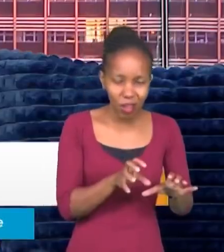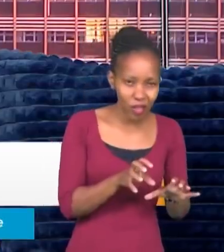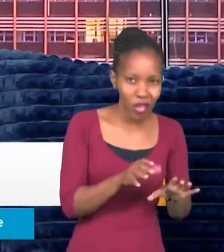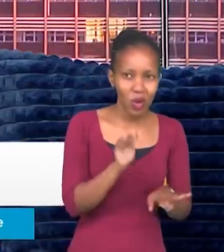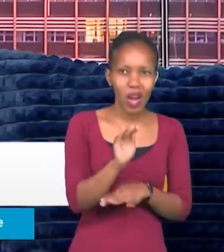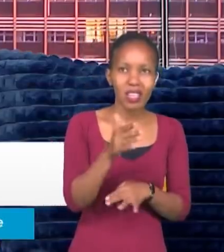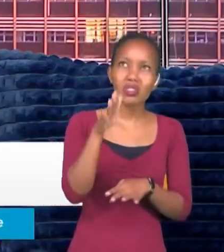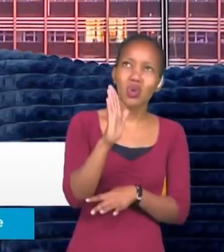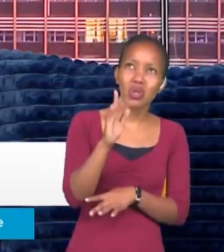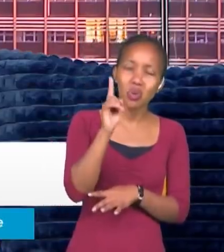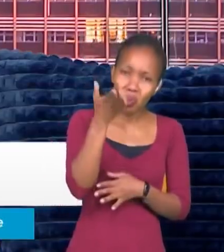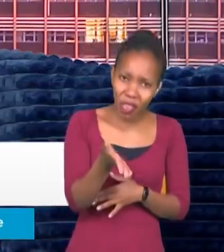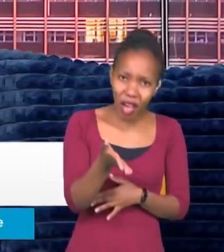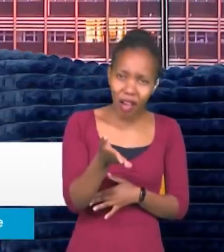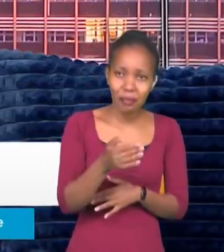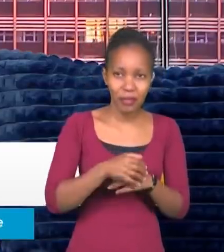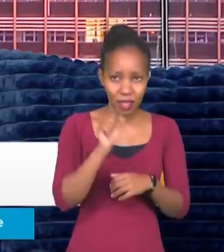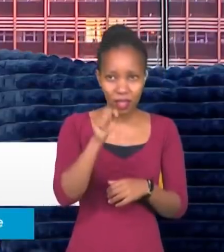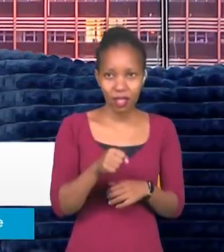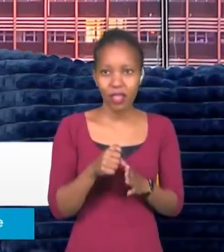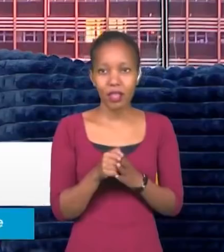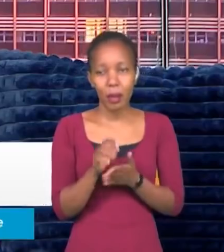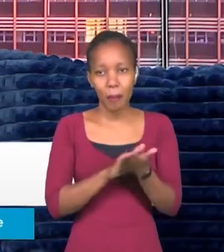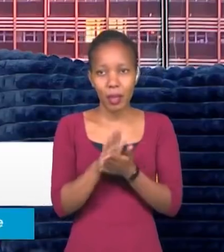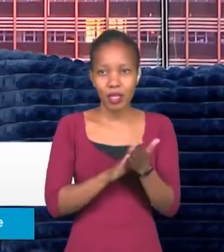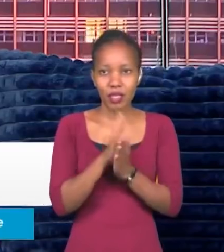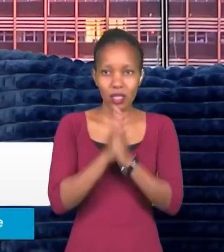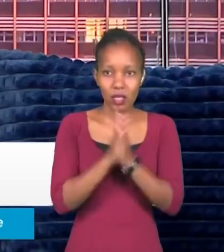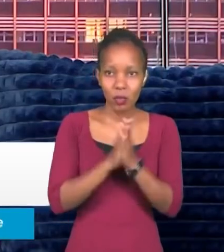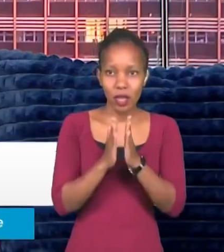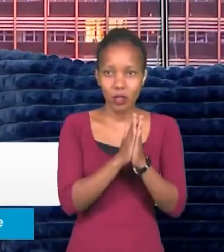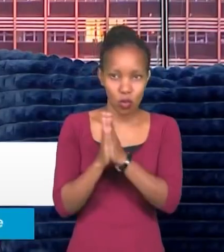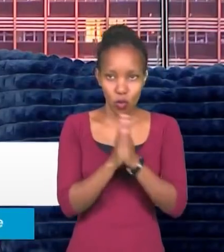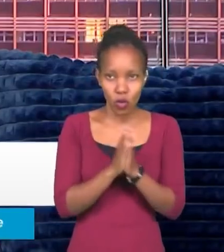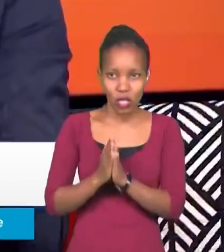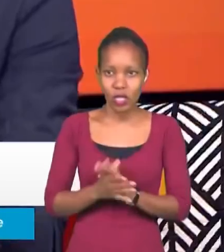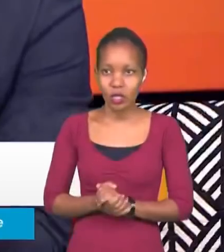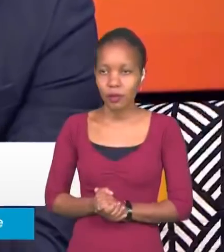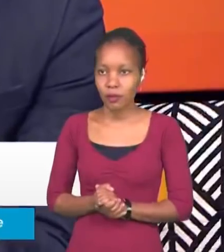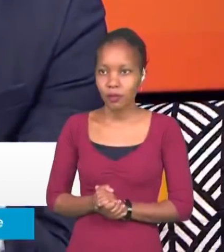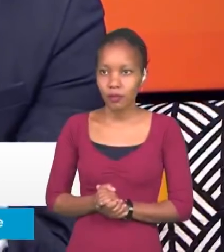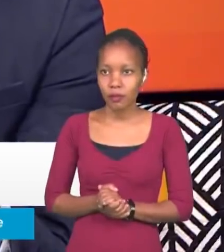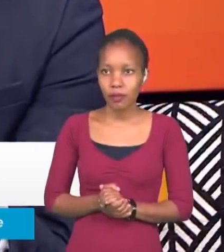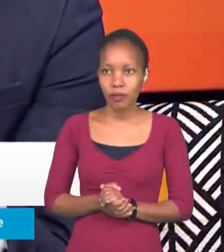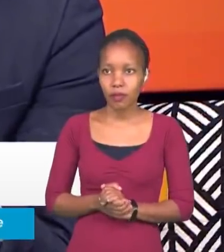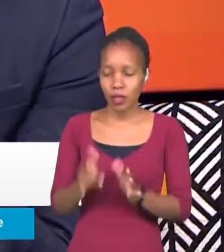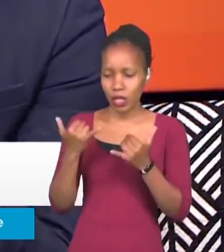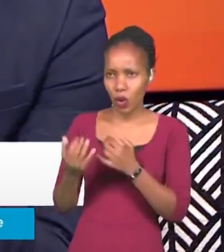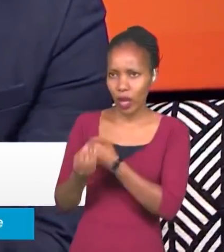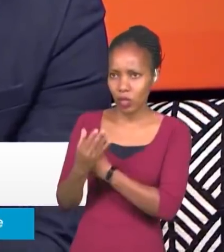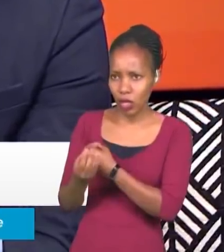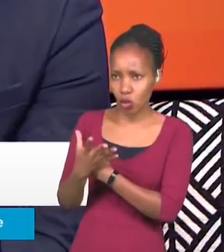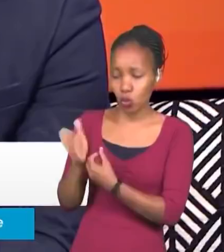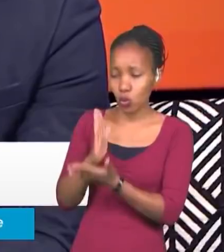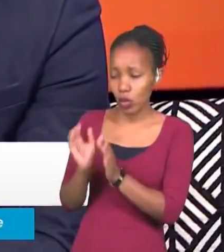God, are you still there? Yeah. So basically that inspired the story. Yeah. Yes. Looking at the explanation,